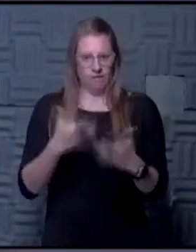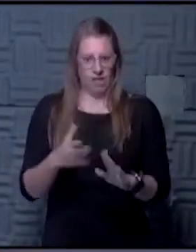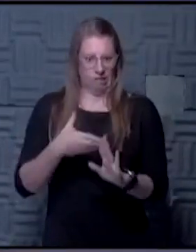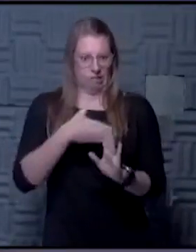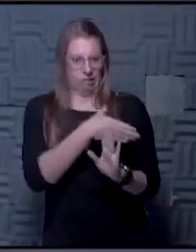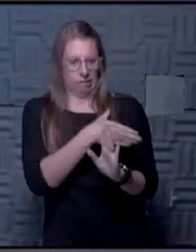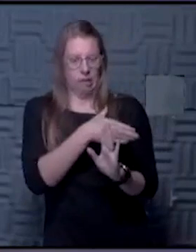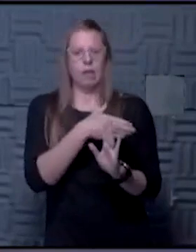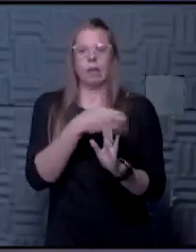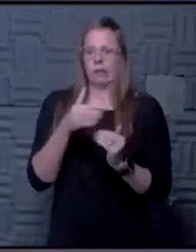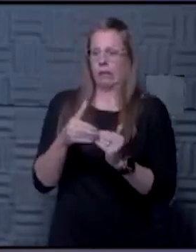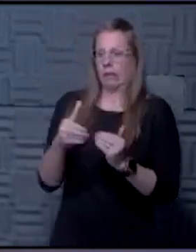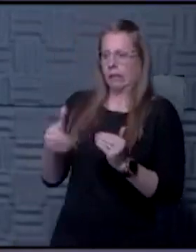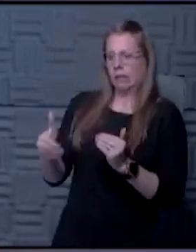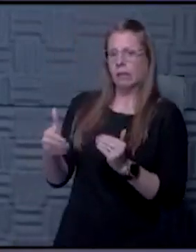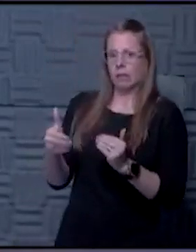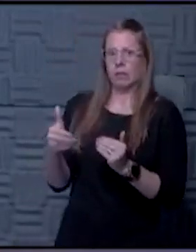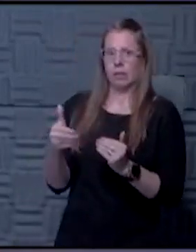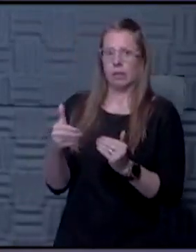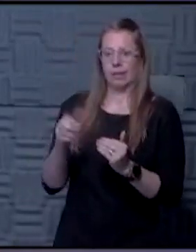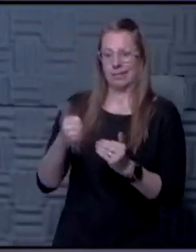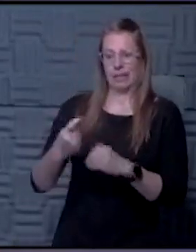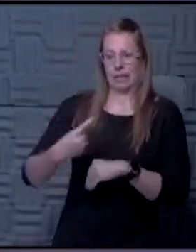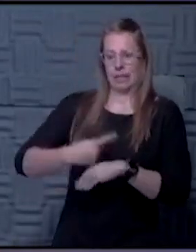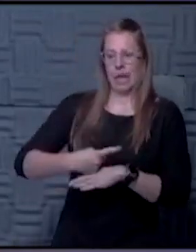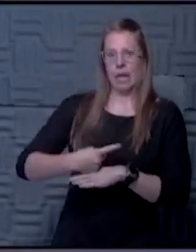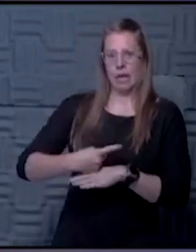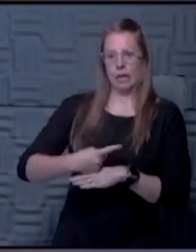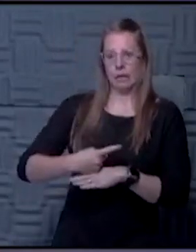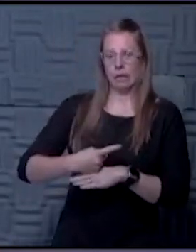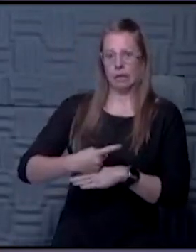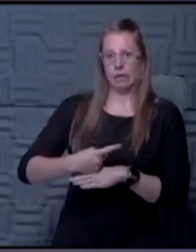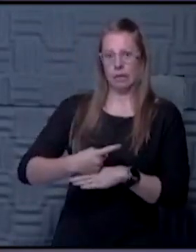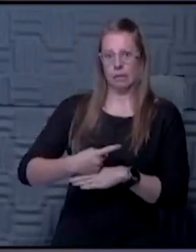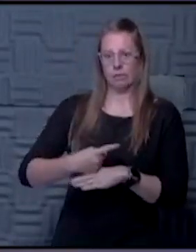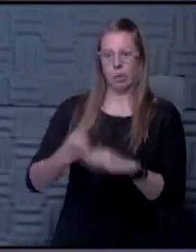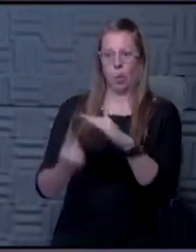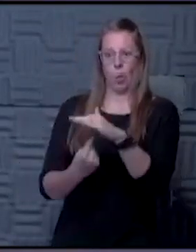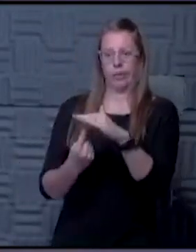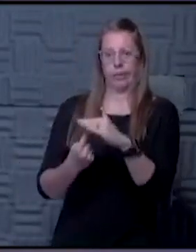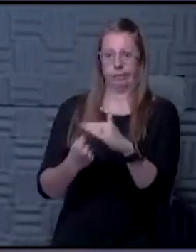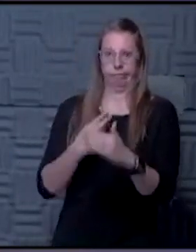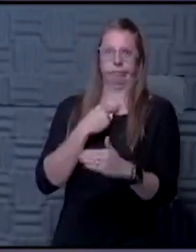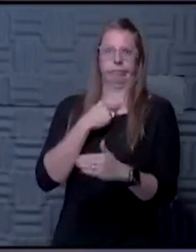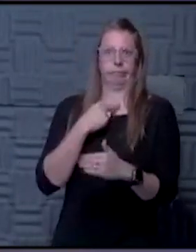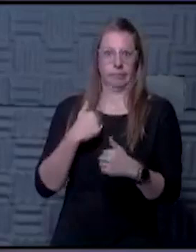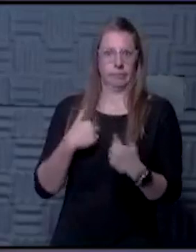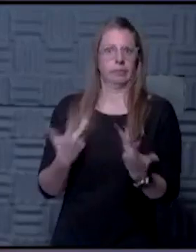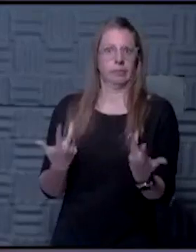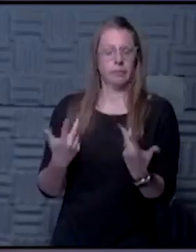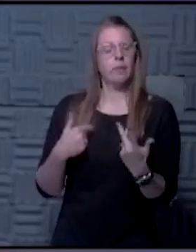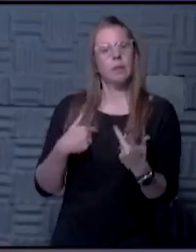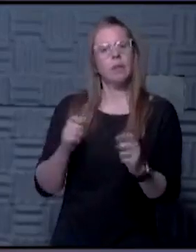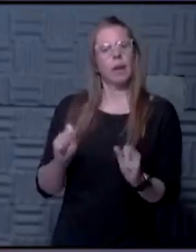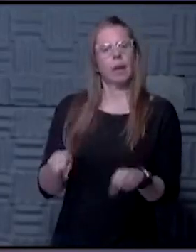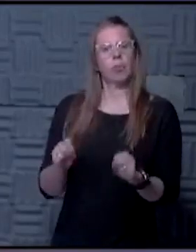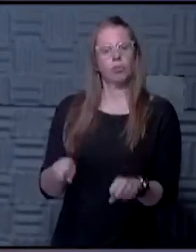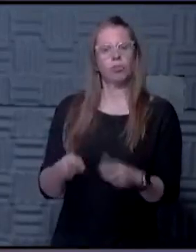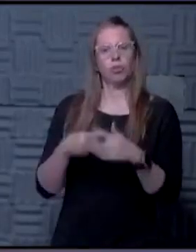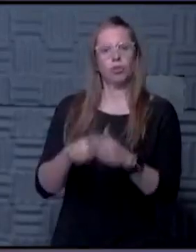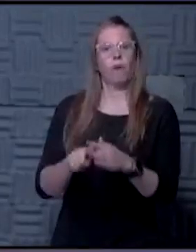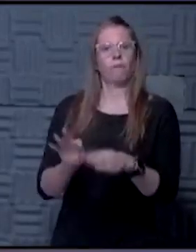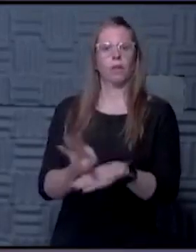And then for the rest of those 10 days that I was in quarantine, I was able to kind of